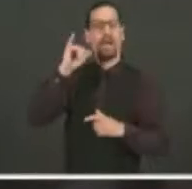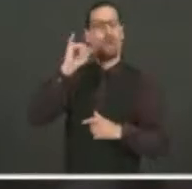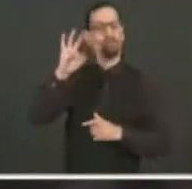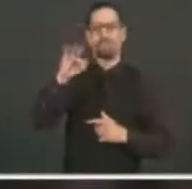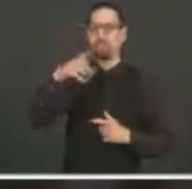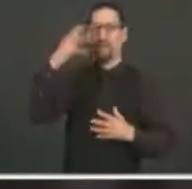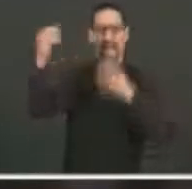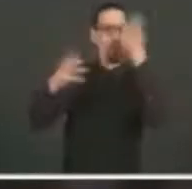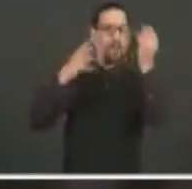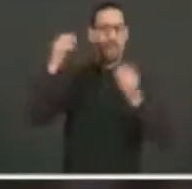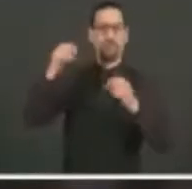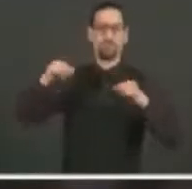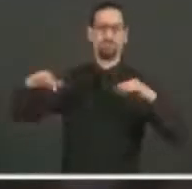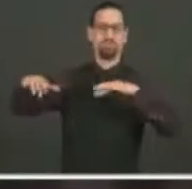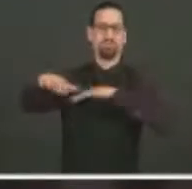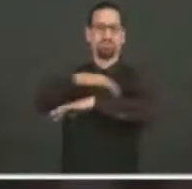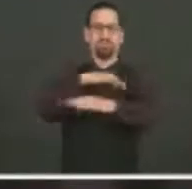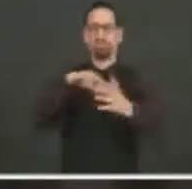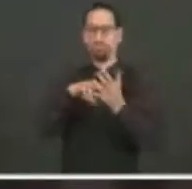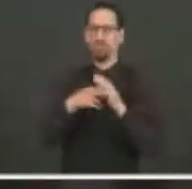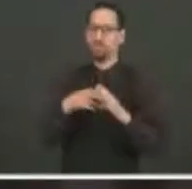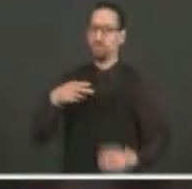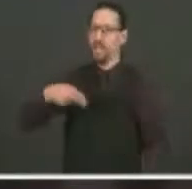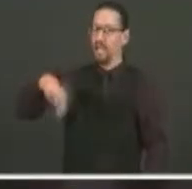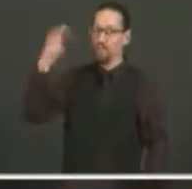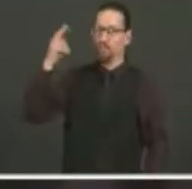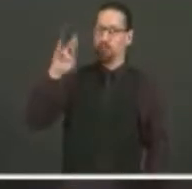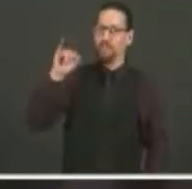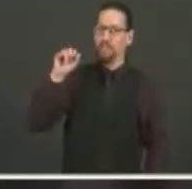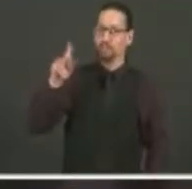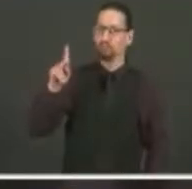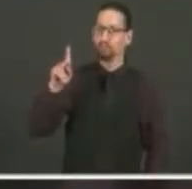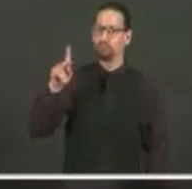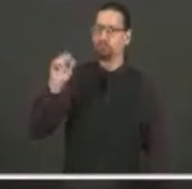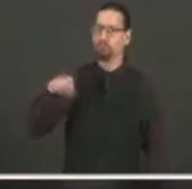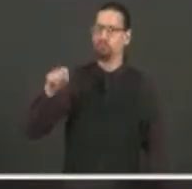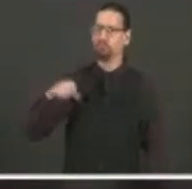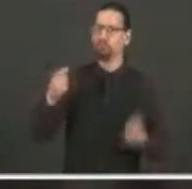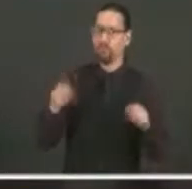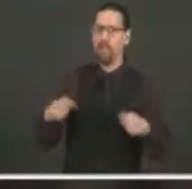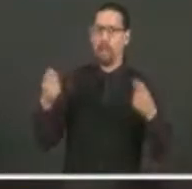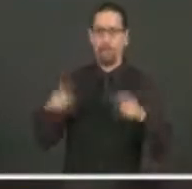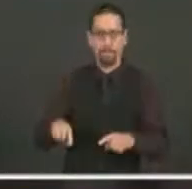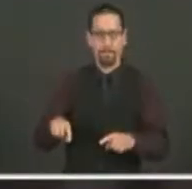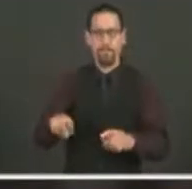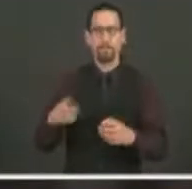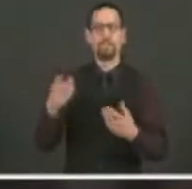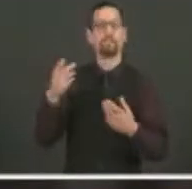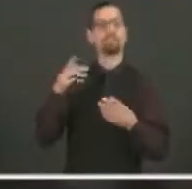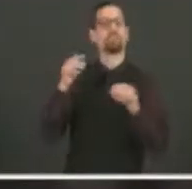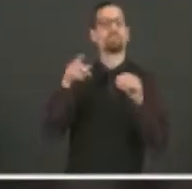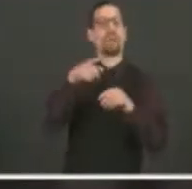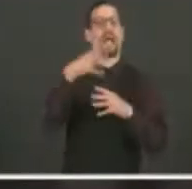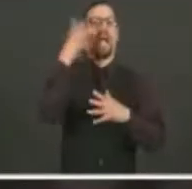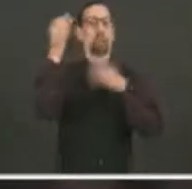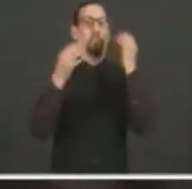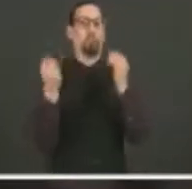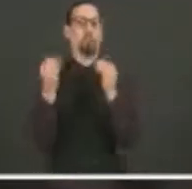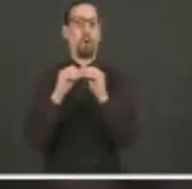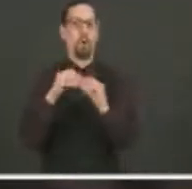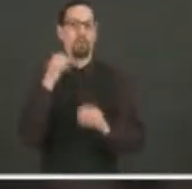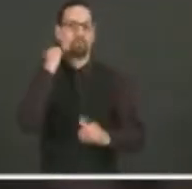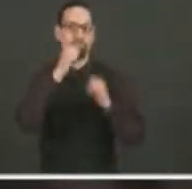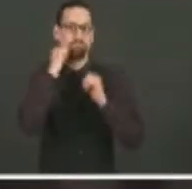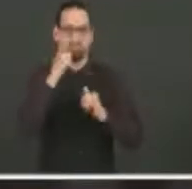the greater your risk of acquiring COVID-19. The more time you spend in places that feel a little more crowded,